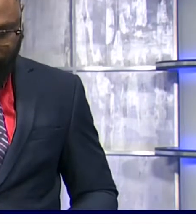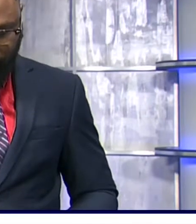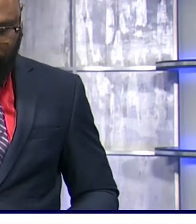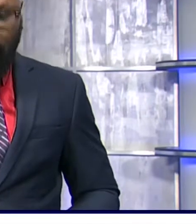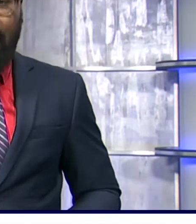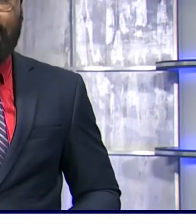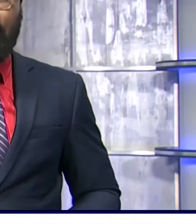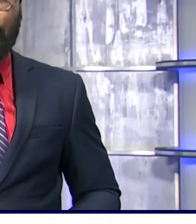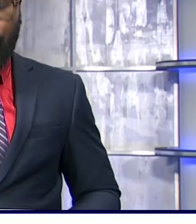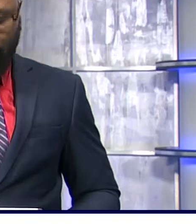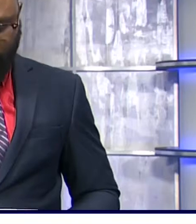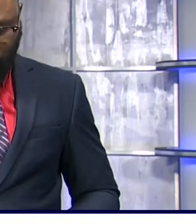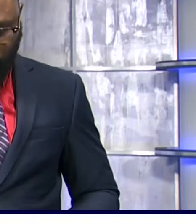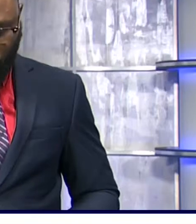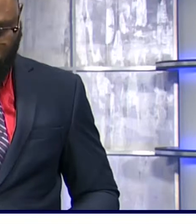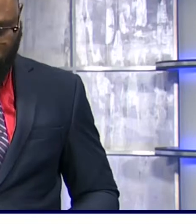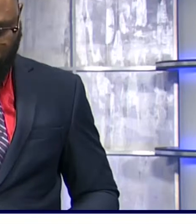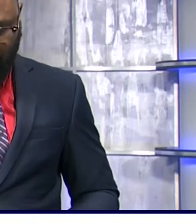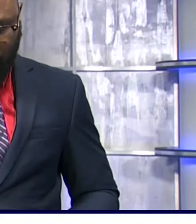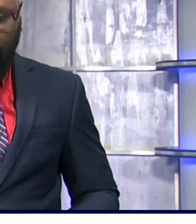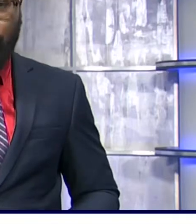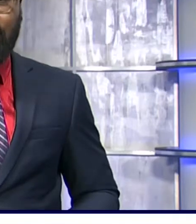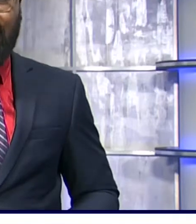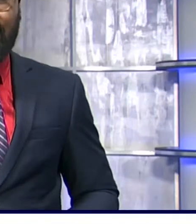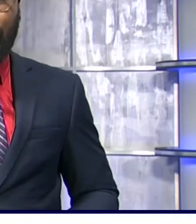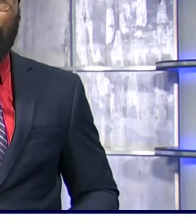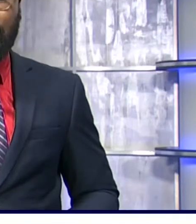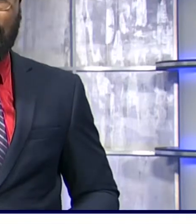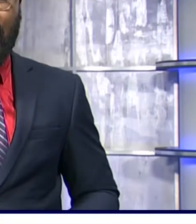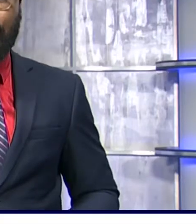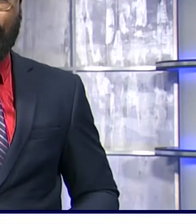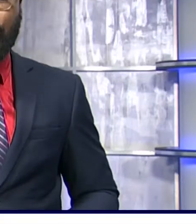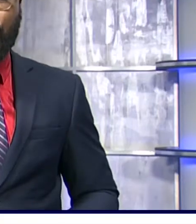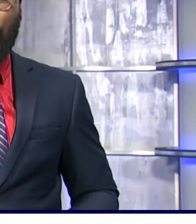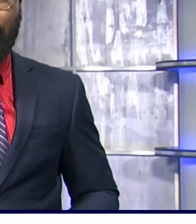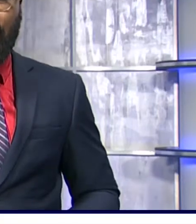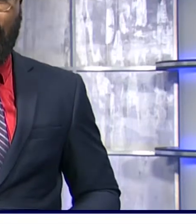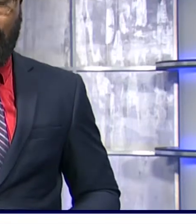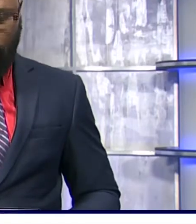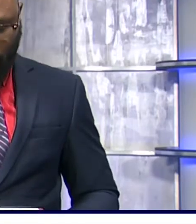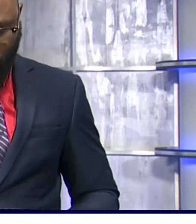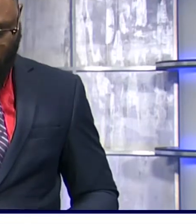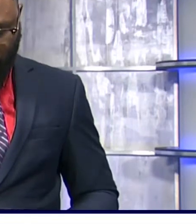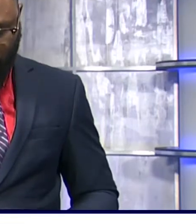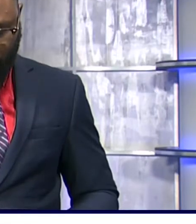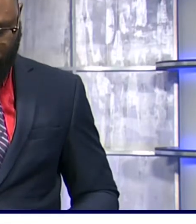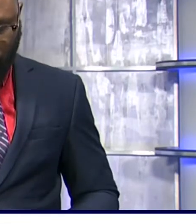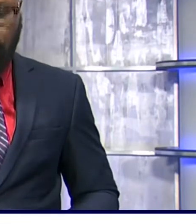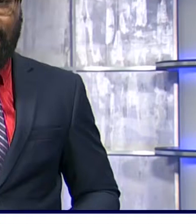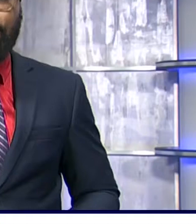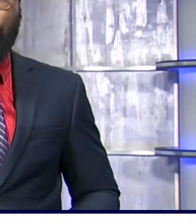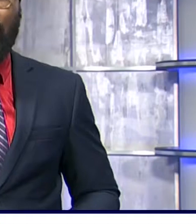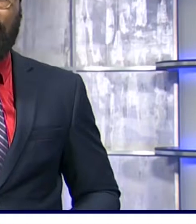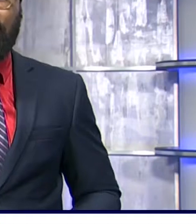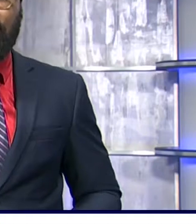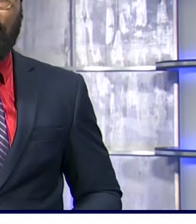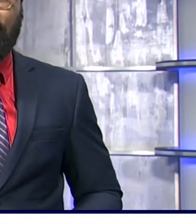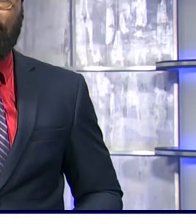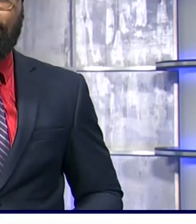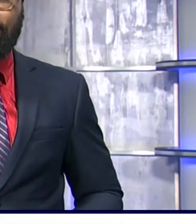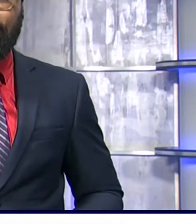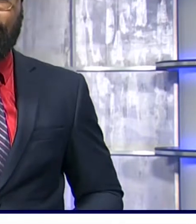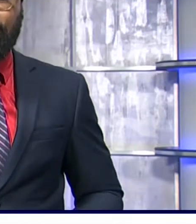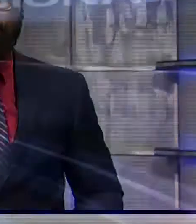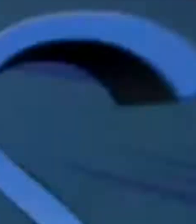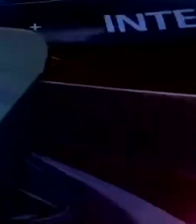report. And coming up in sports, Jermaine Blackwood says he was the man for the job in the win in the first test for the West Indies.